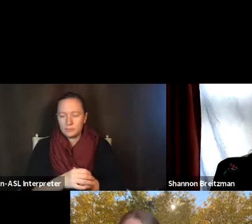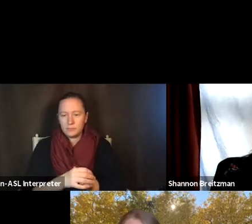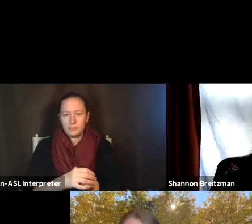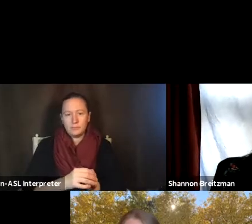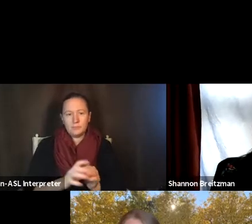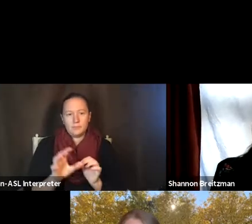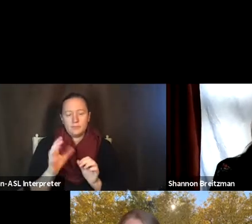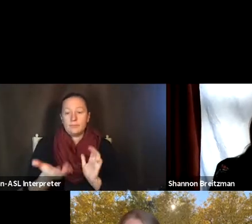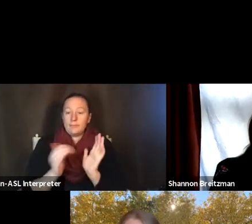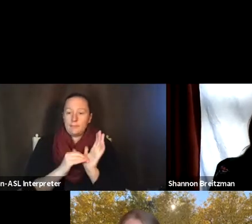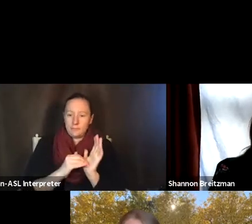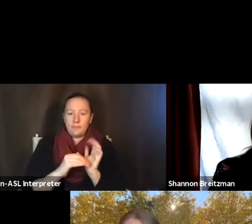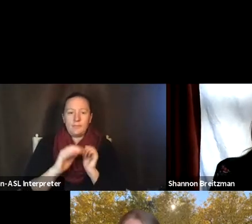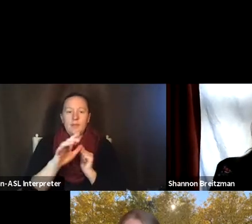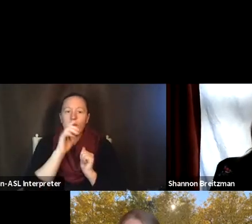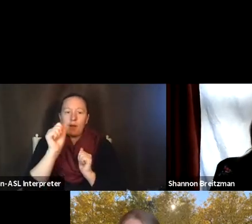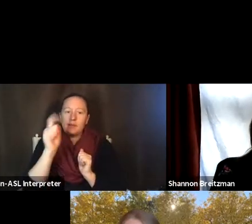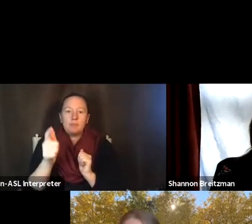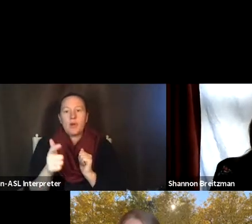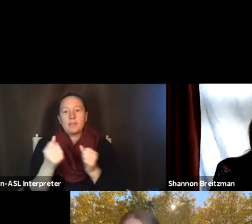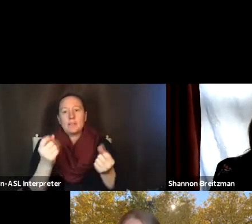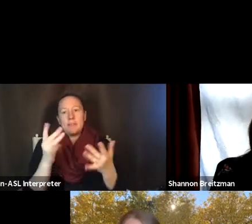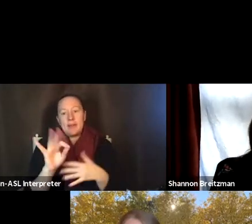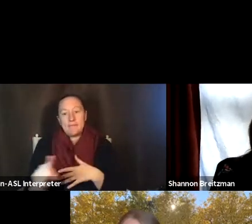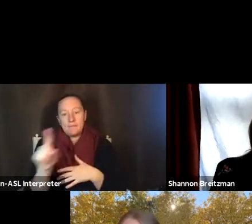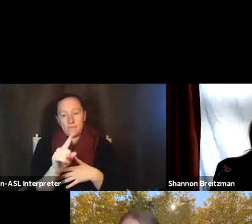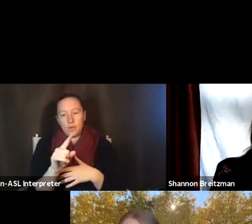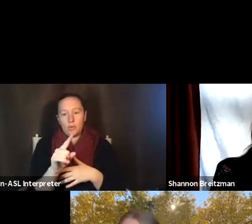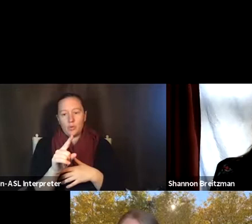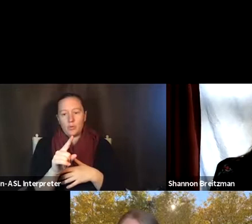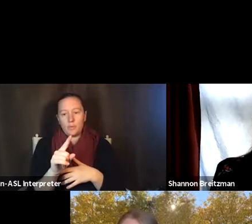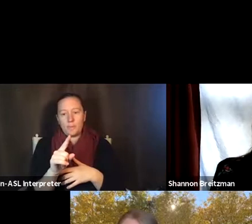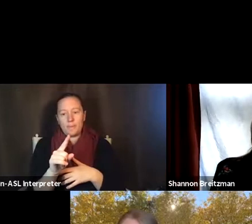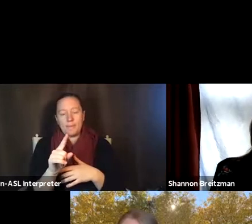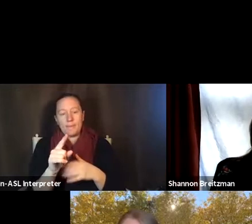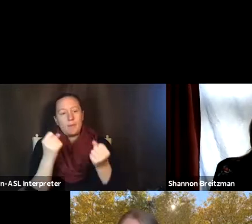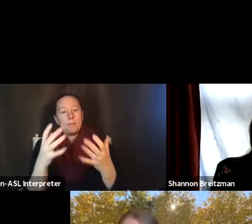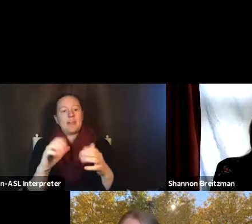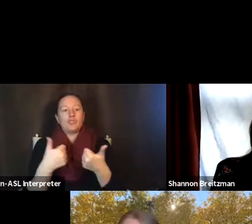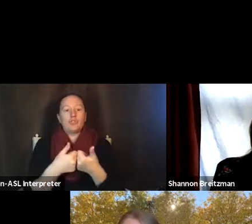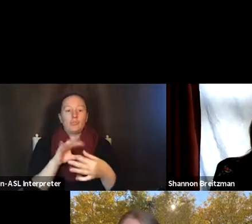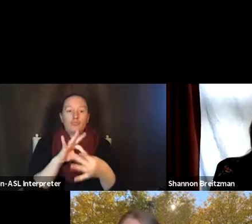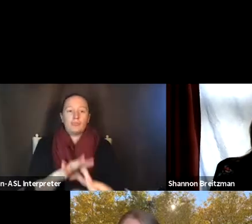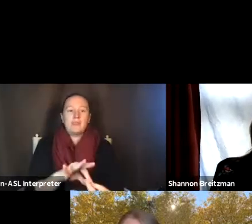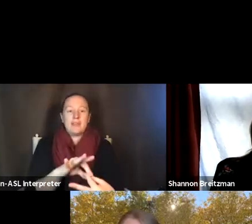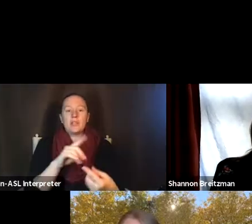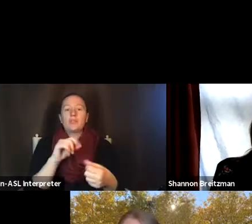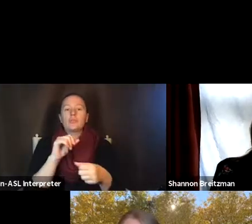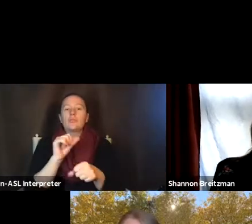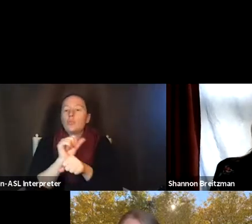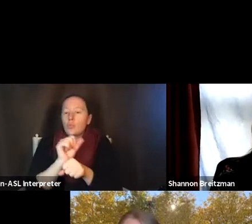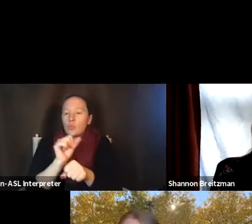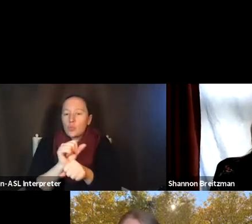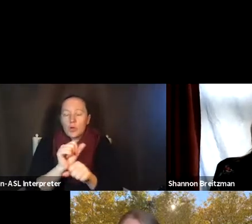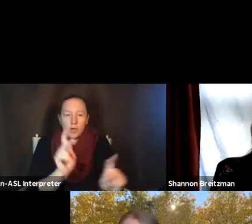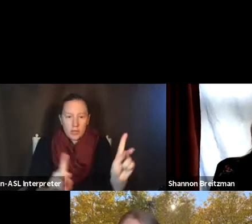And then again, this won't be a surprise for many of you. There are a lot of challenges around our behavioral health workforce,